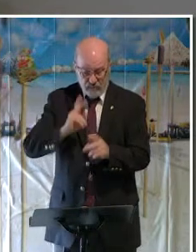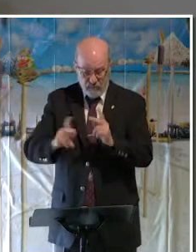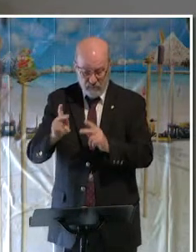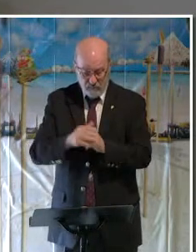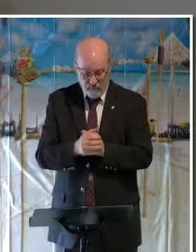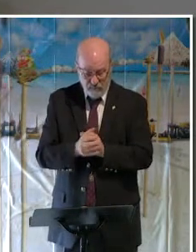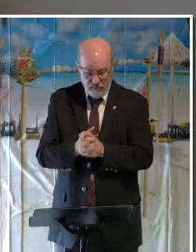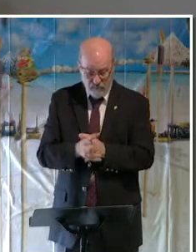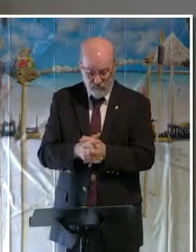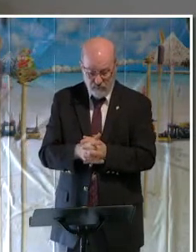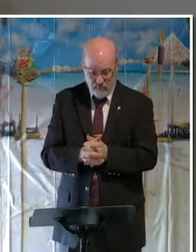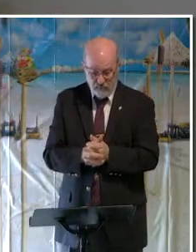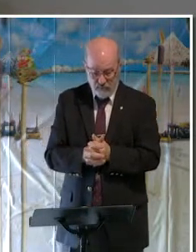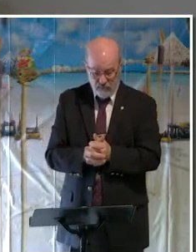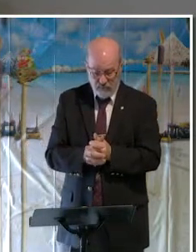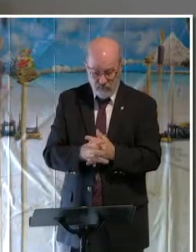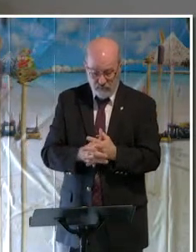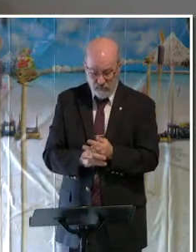people.